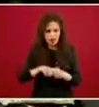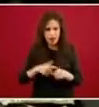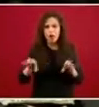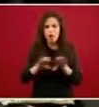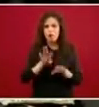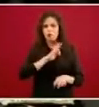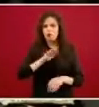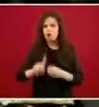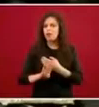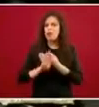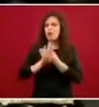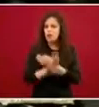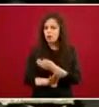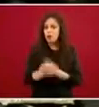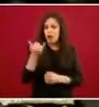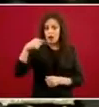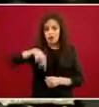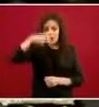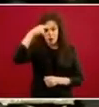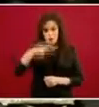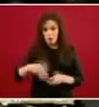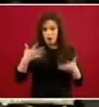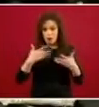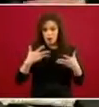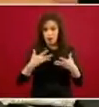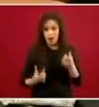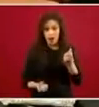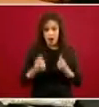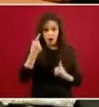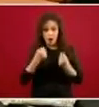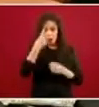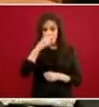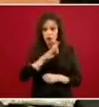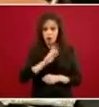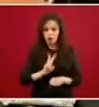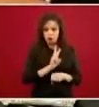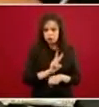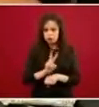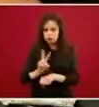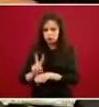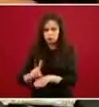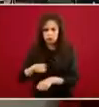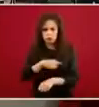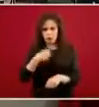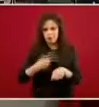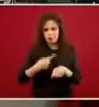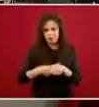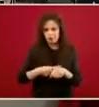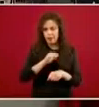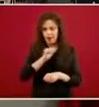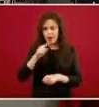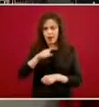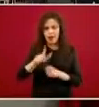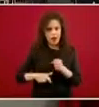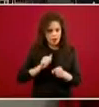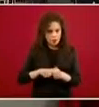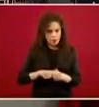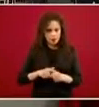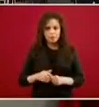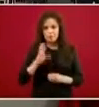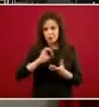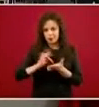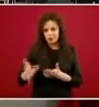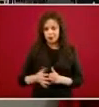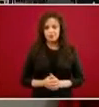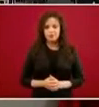If it is the case that animals can also be infected with COVID, how would that affect the current